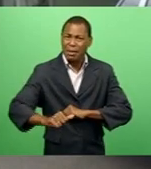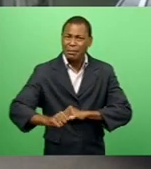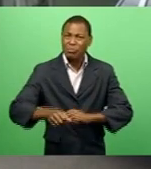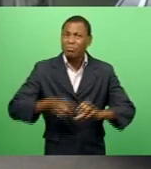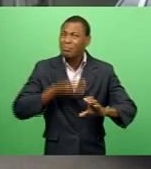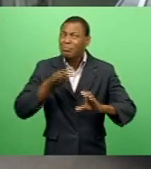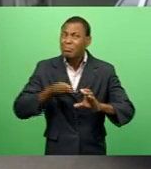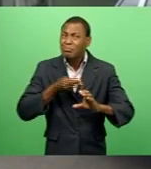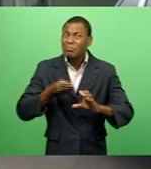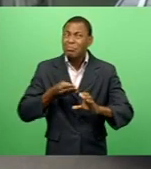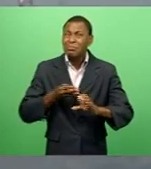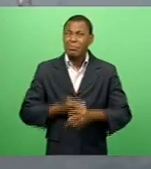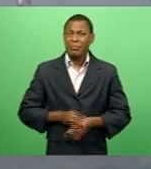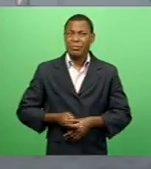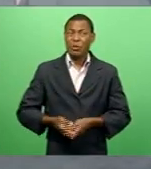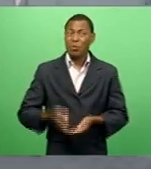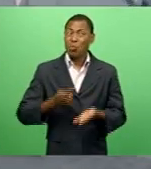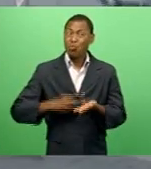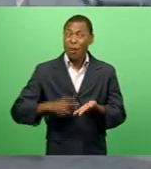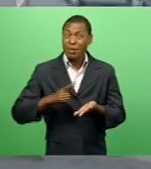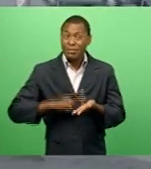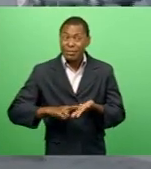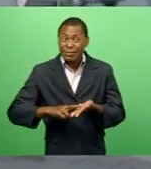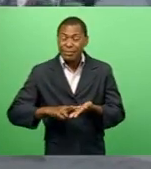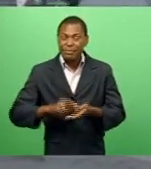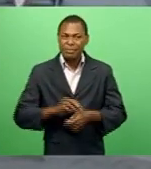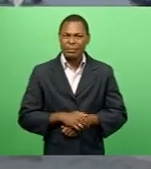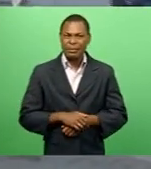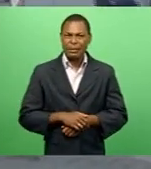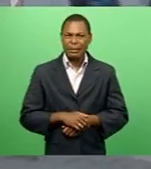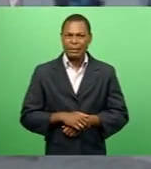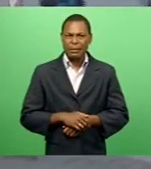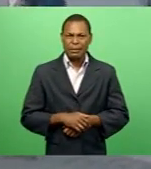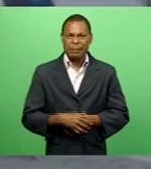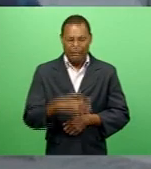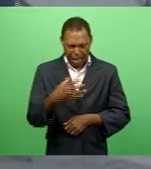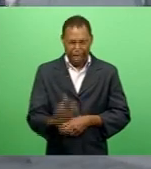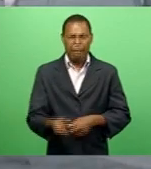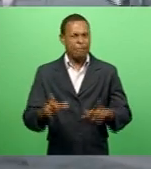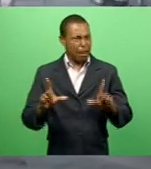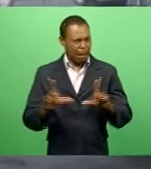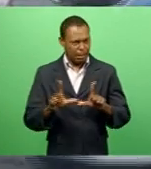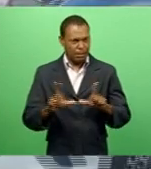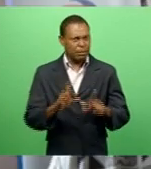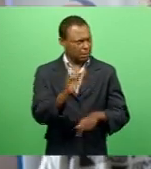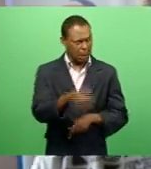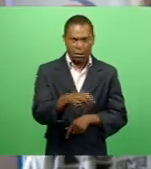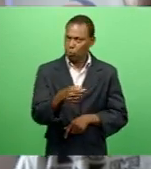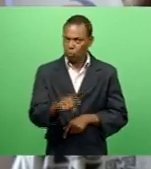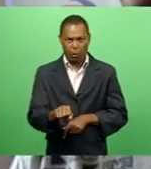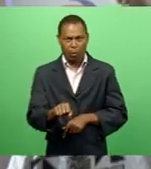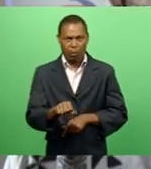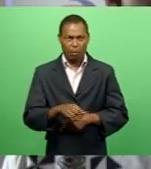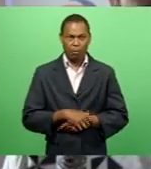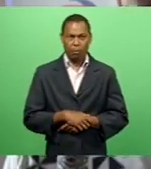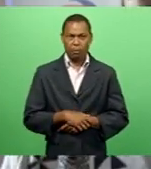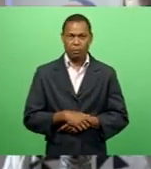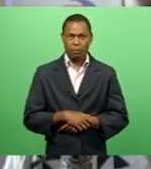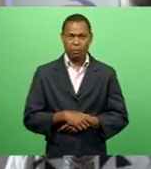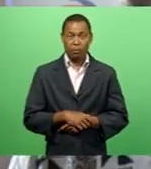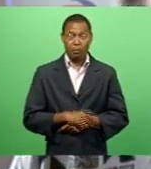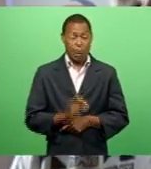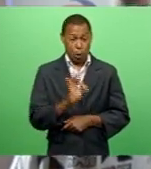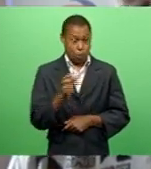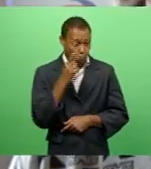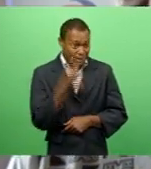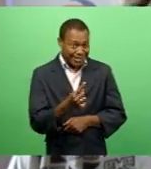would rent you a vehicle even if you didn't have a driving license. But they don't see the legal